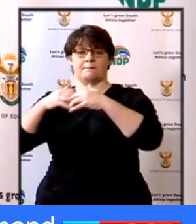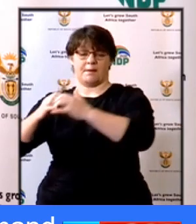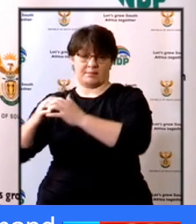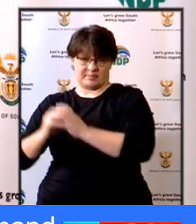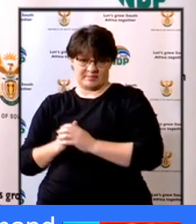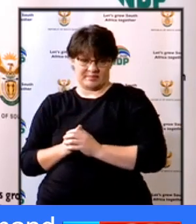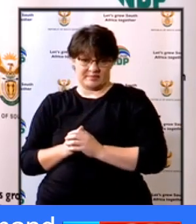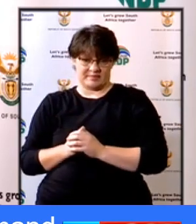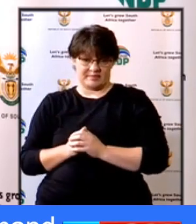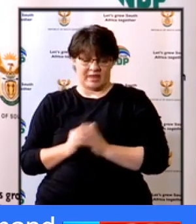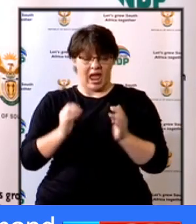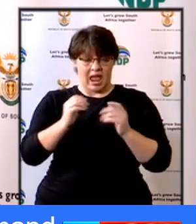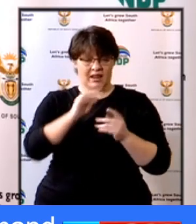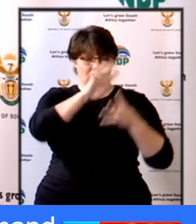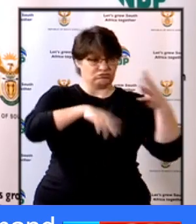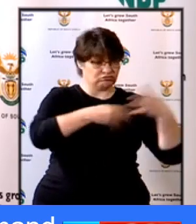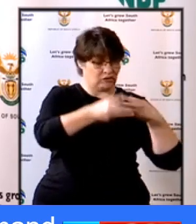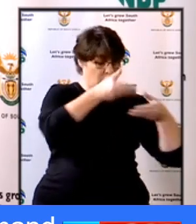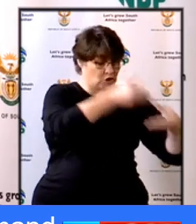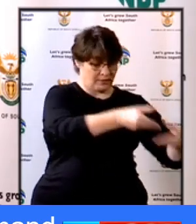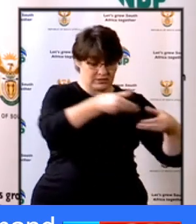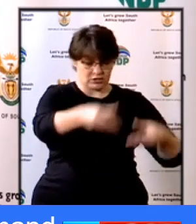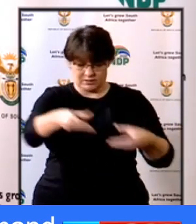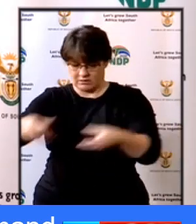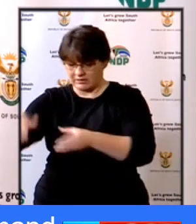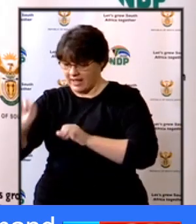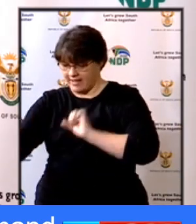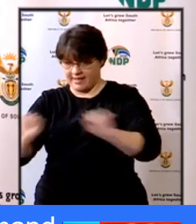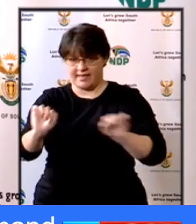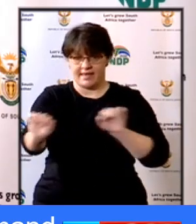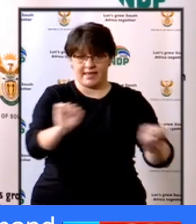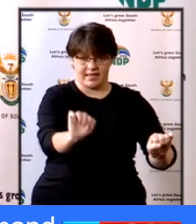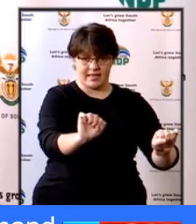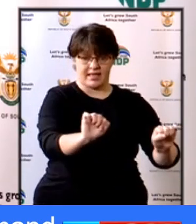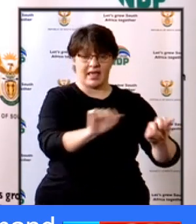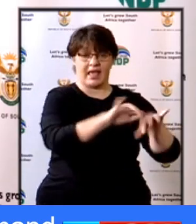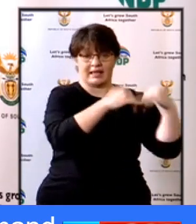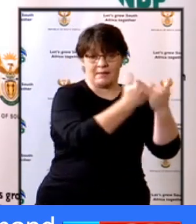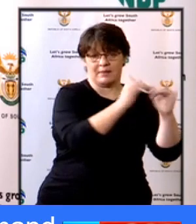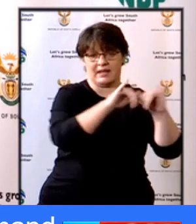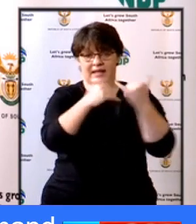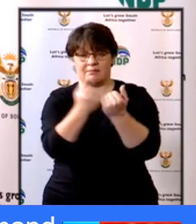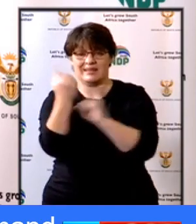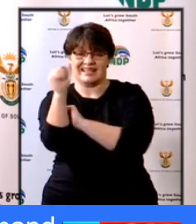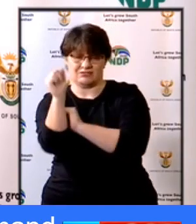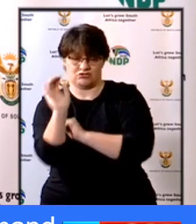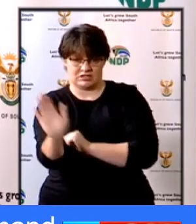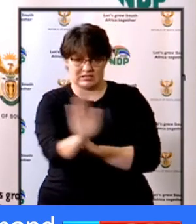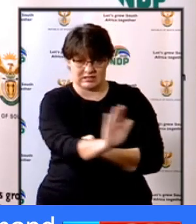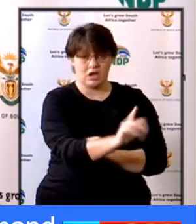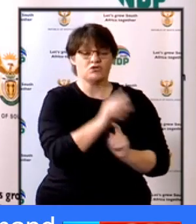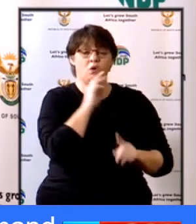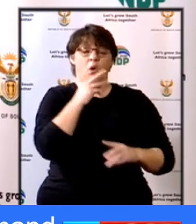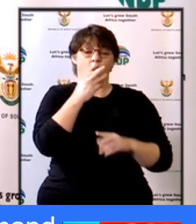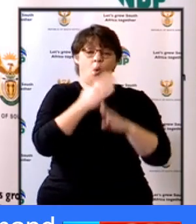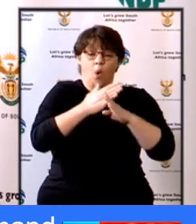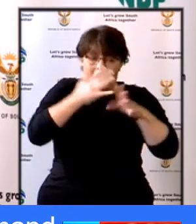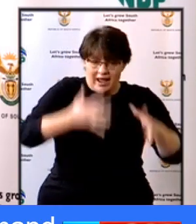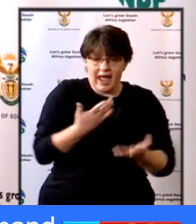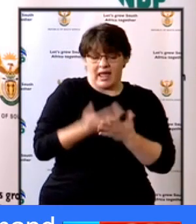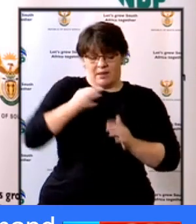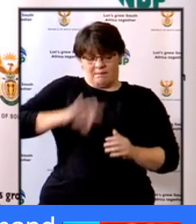sector compacts in different industries that will enable more workers to benefit